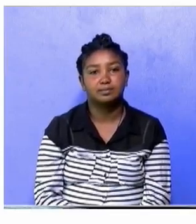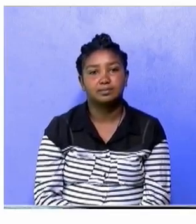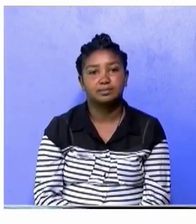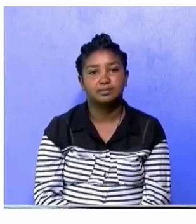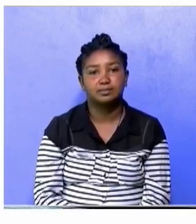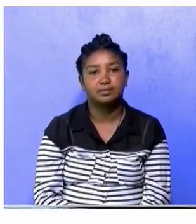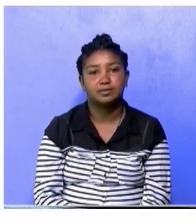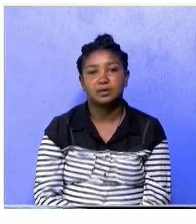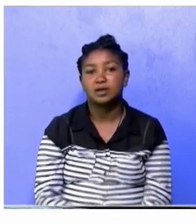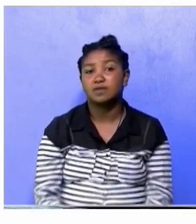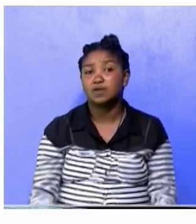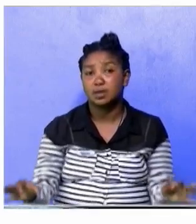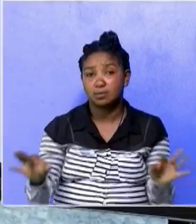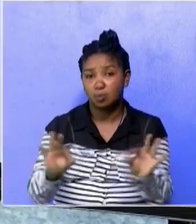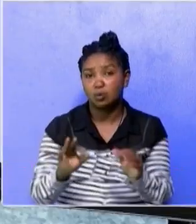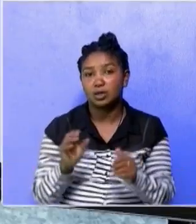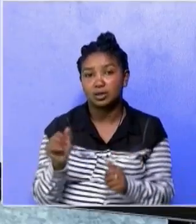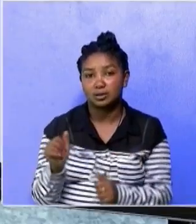Very important.